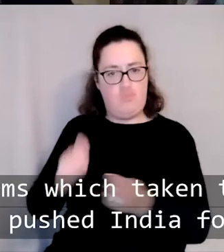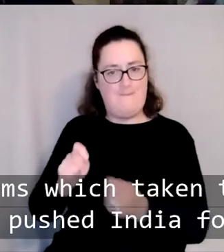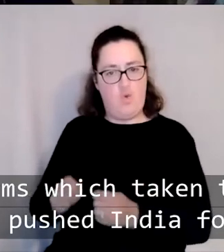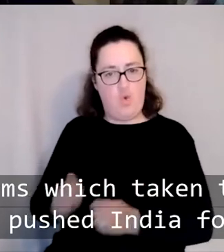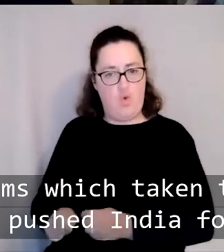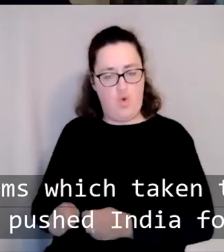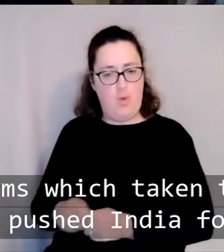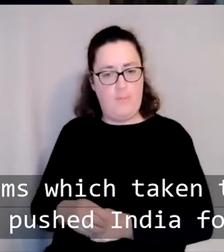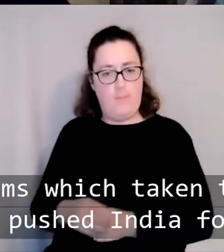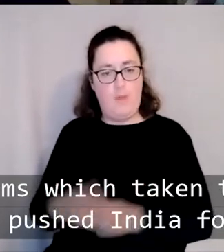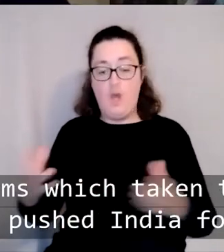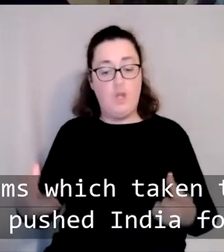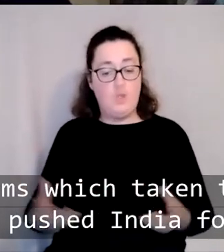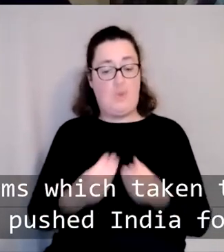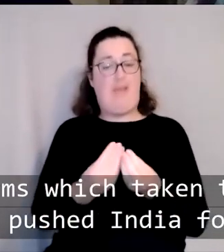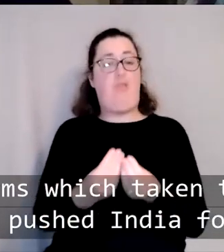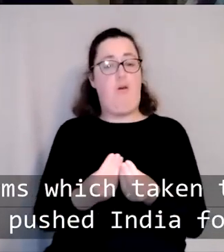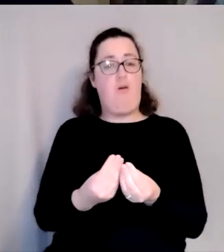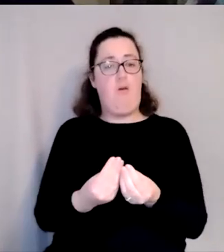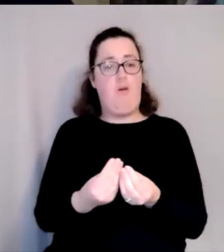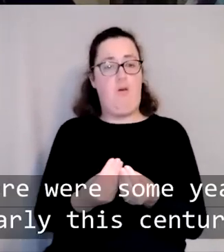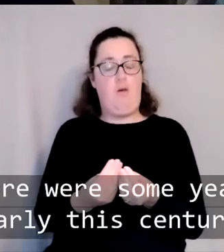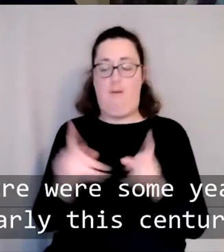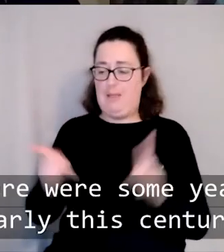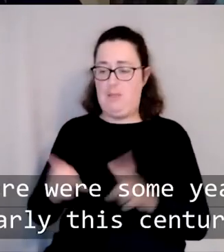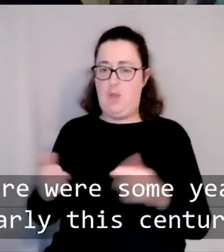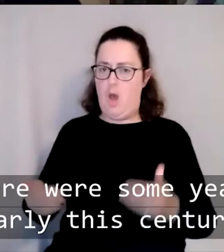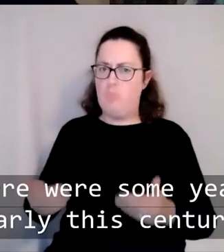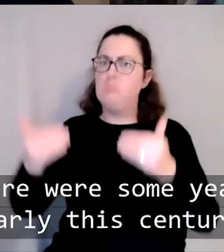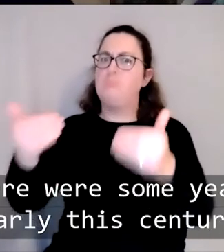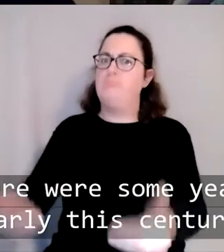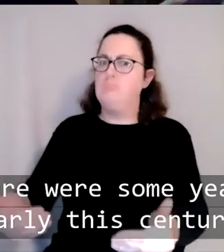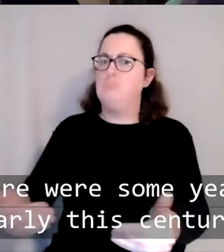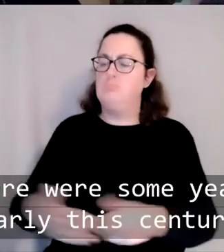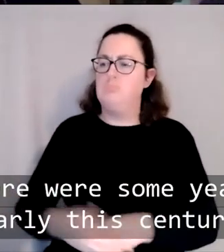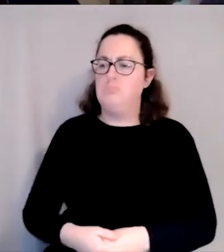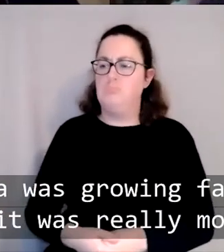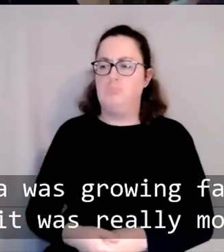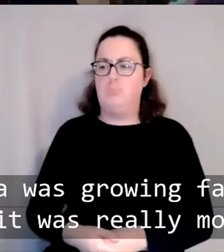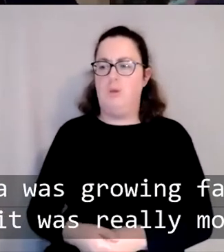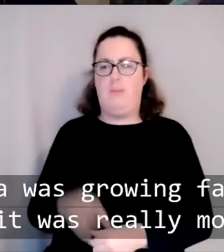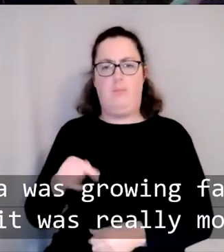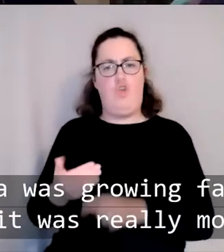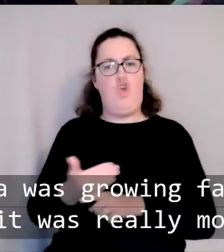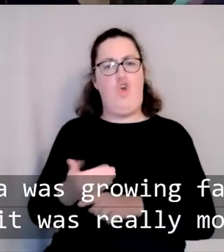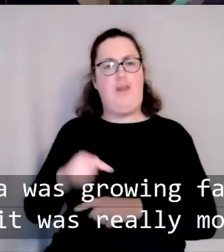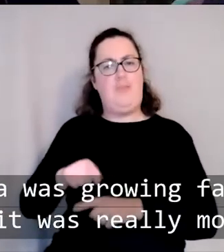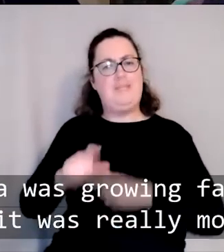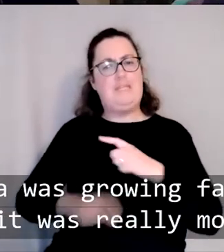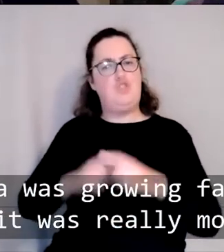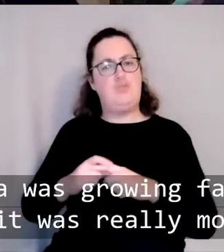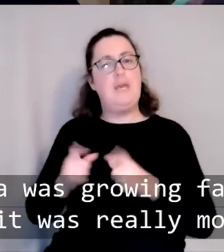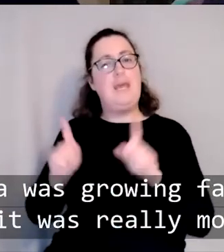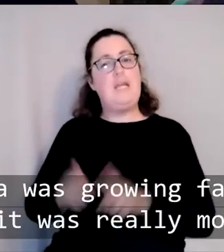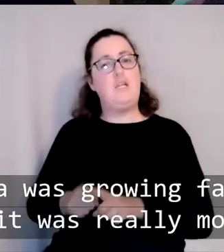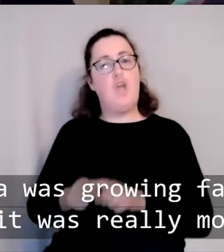together, really pushed India forward. I mean, there were some years earlier this century when India was growing